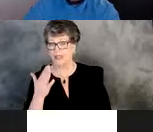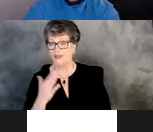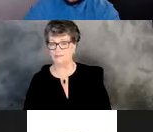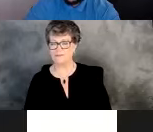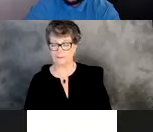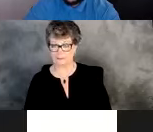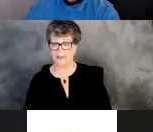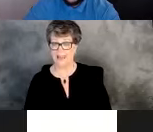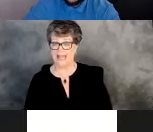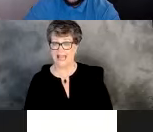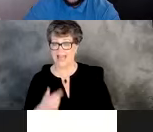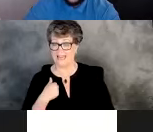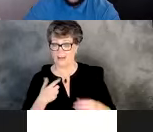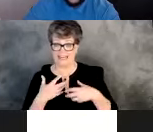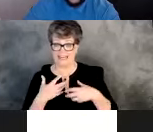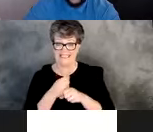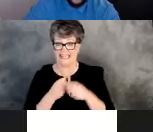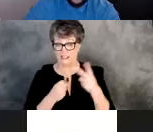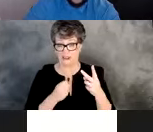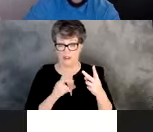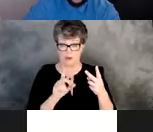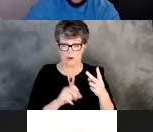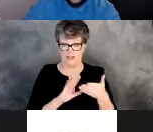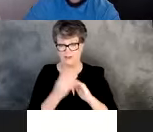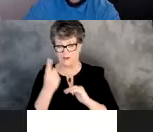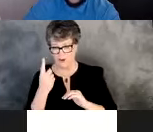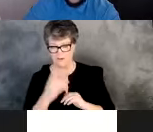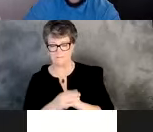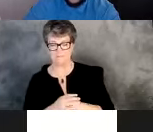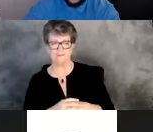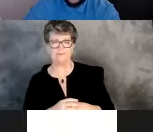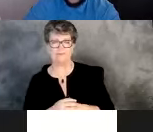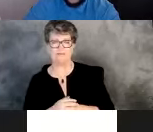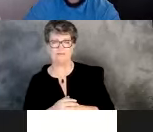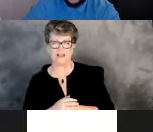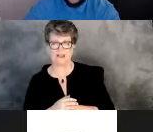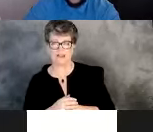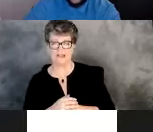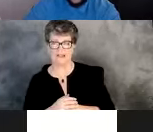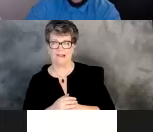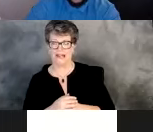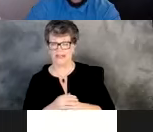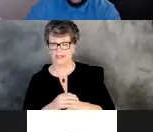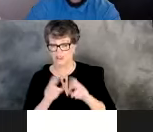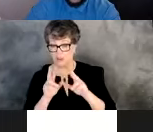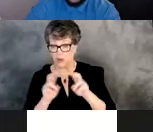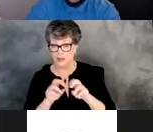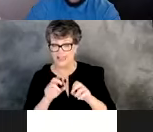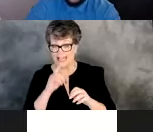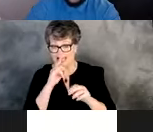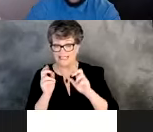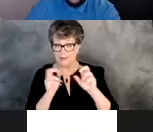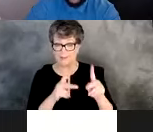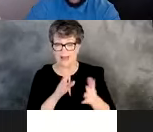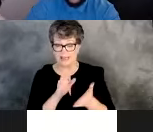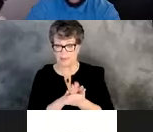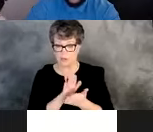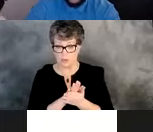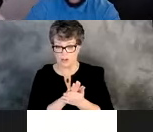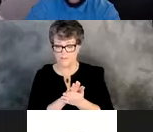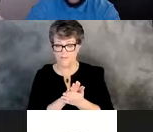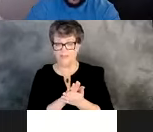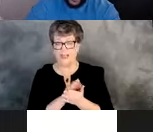And I'm gonna condense two questions into one. So looking at kids returning back to school, there